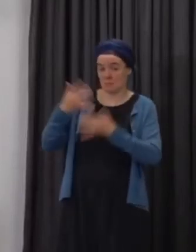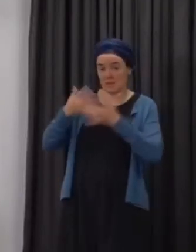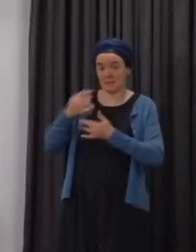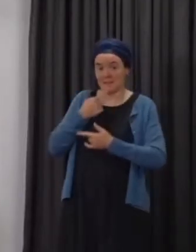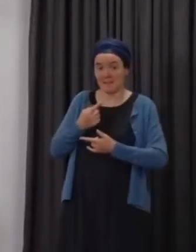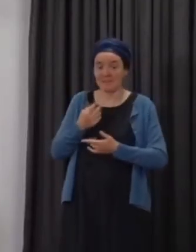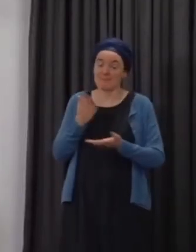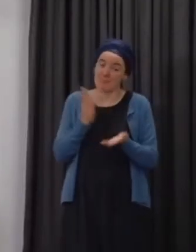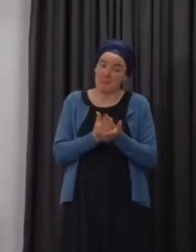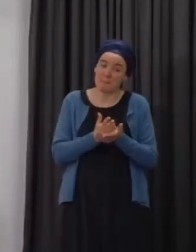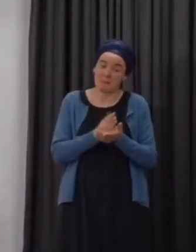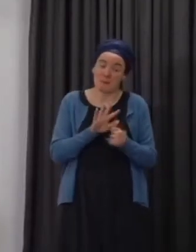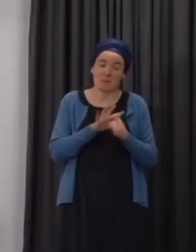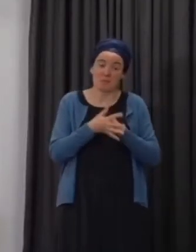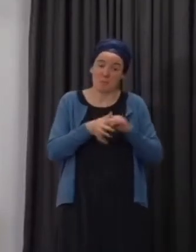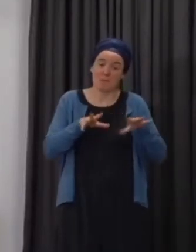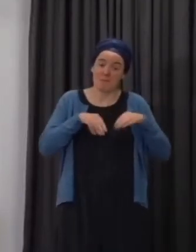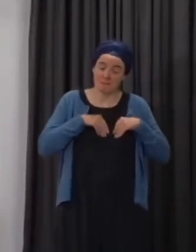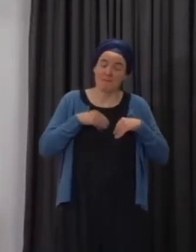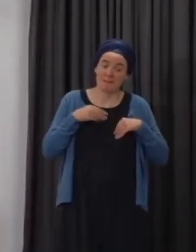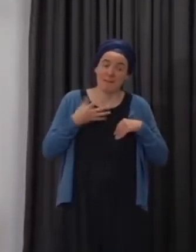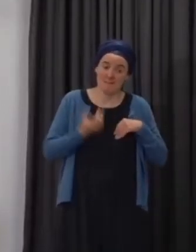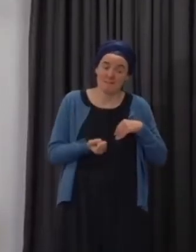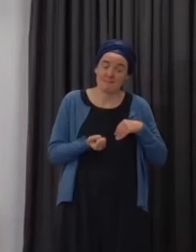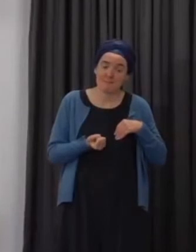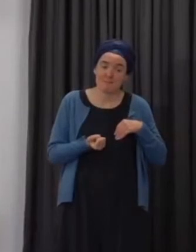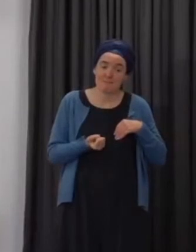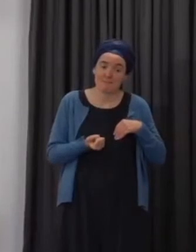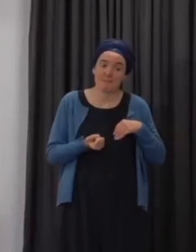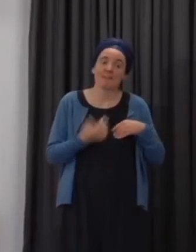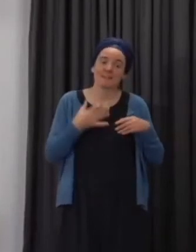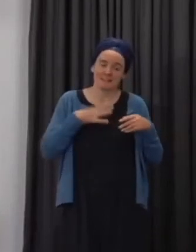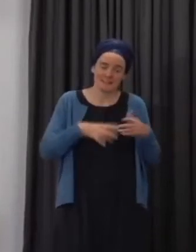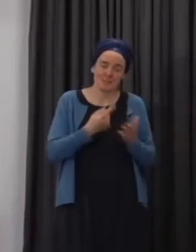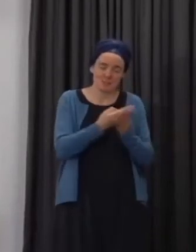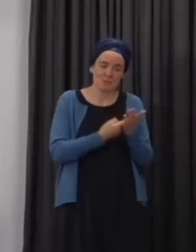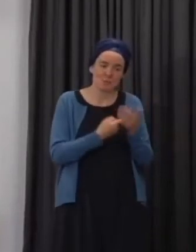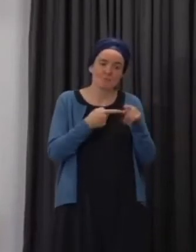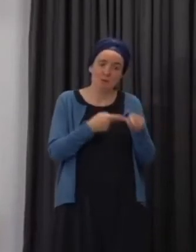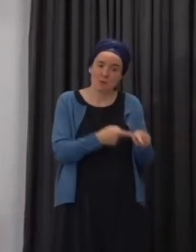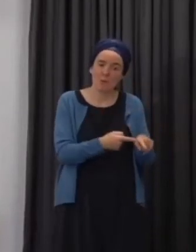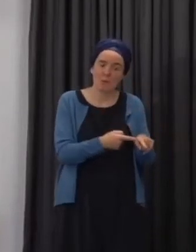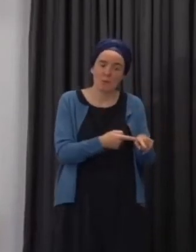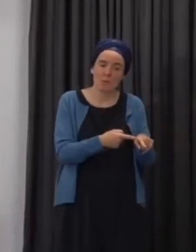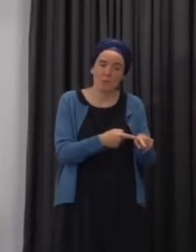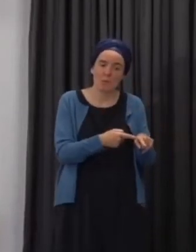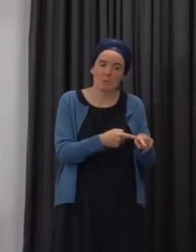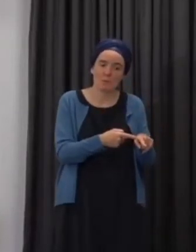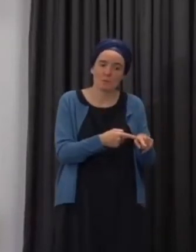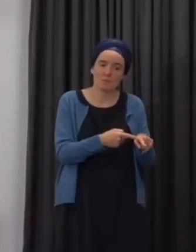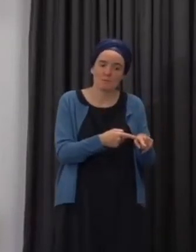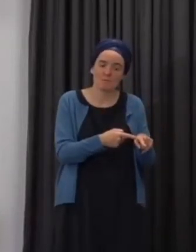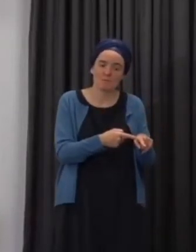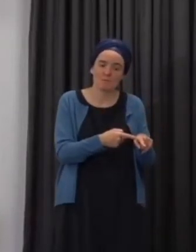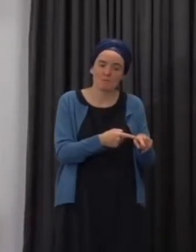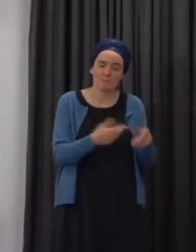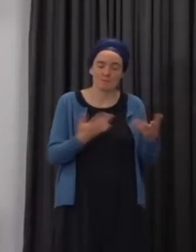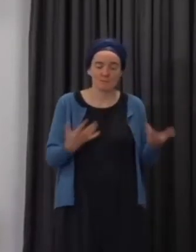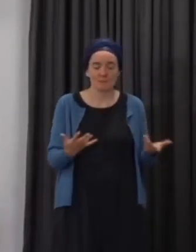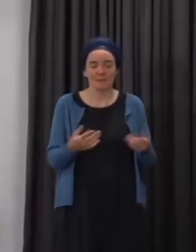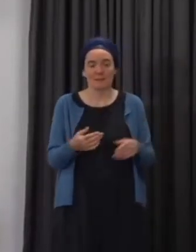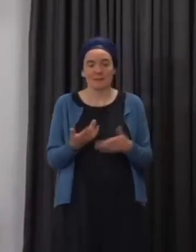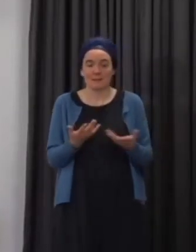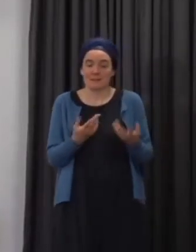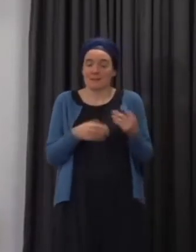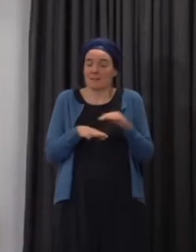we don't do that, then we may find ourselves moving back into lockdown with the real impact that will have on people. And as we